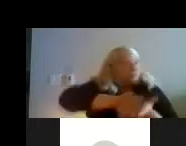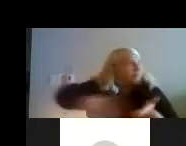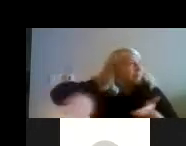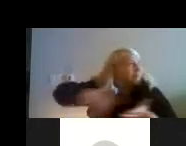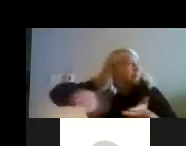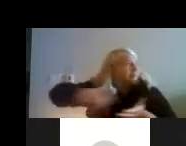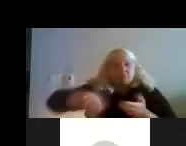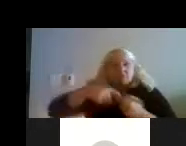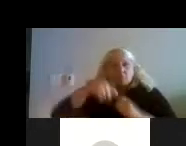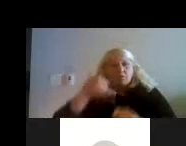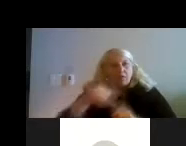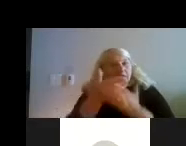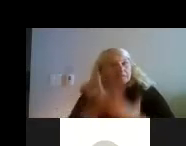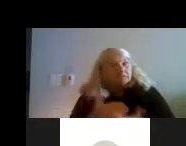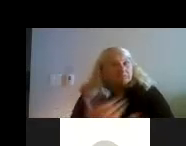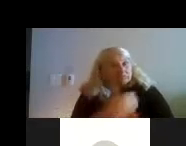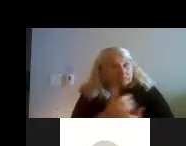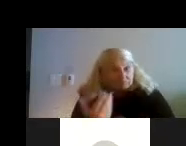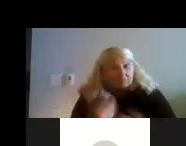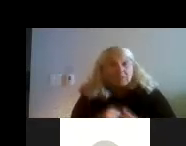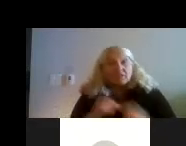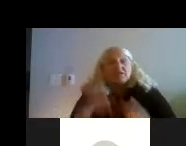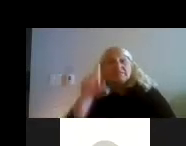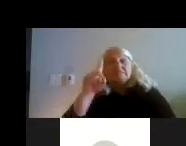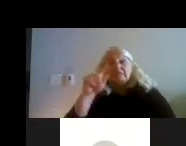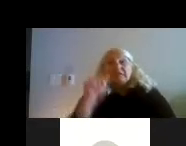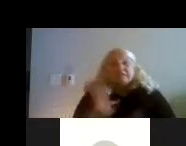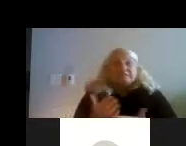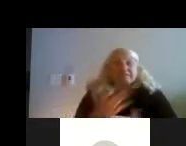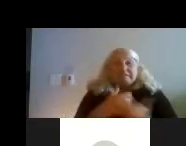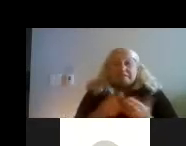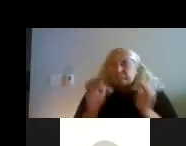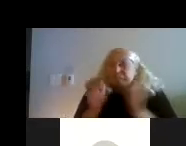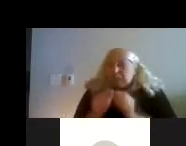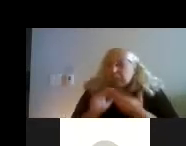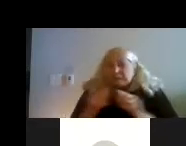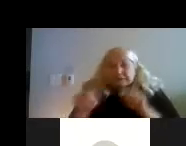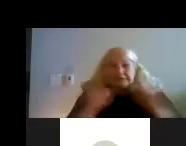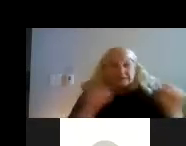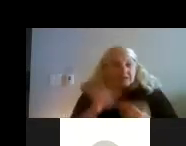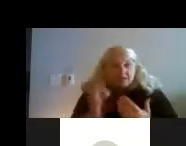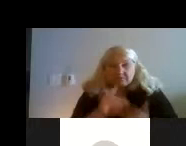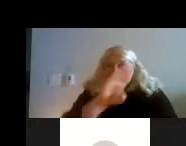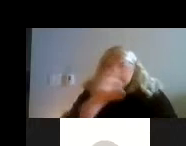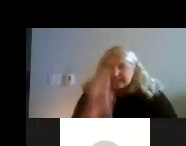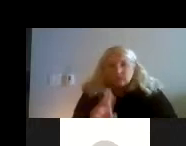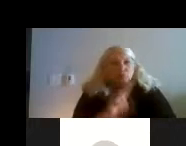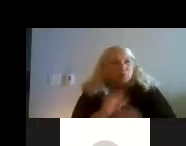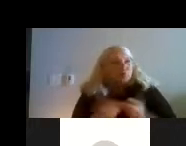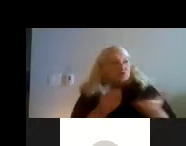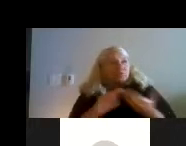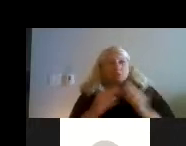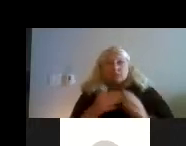evidence. Data gathered from marginalized communities is seldom used to actually serve the communities themselves